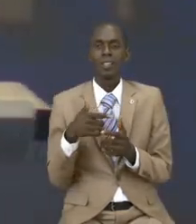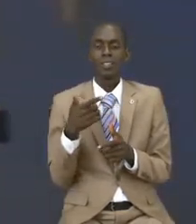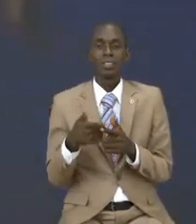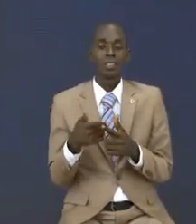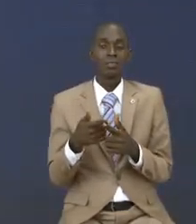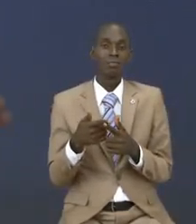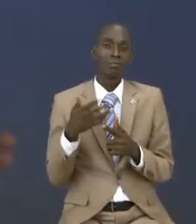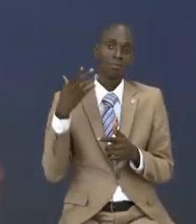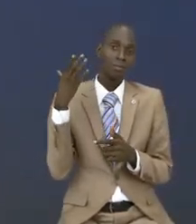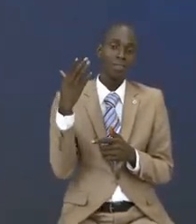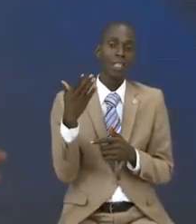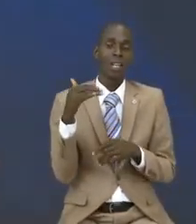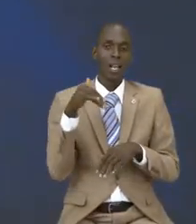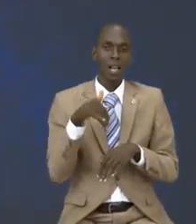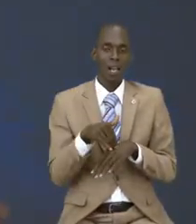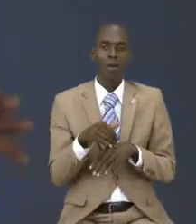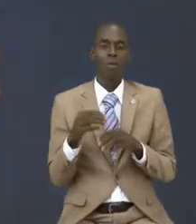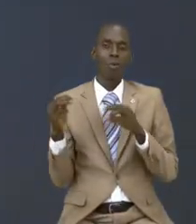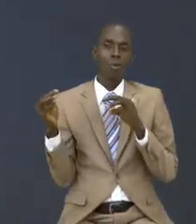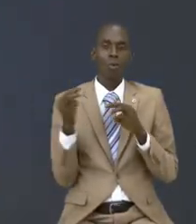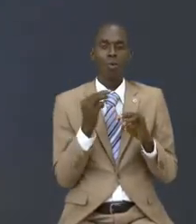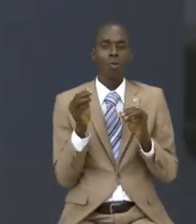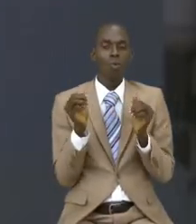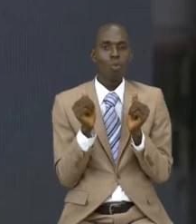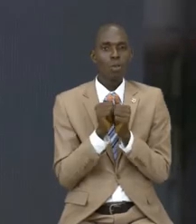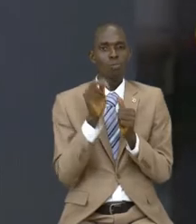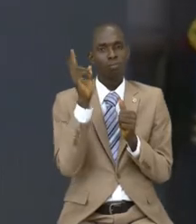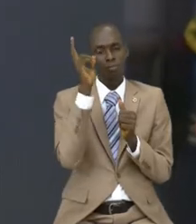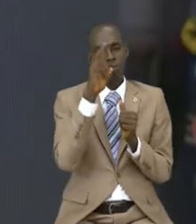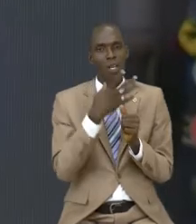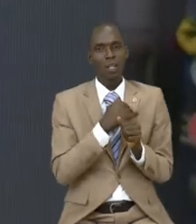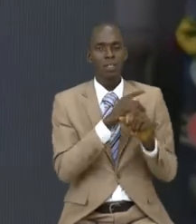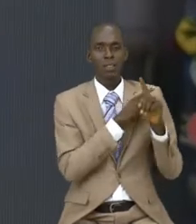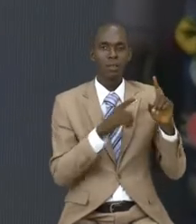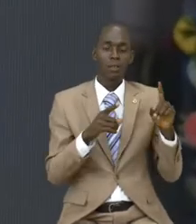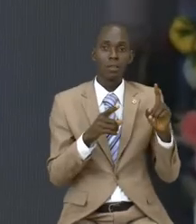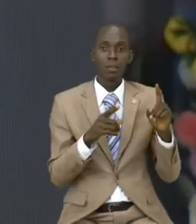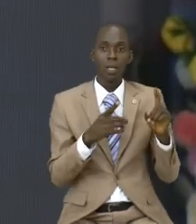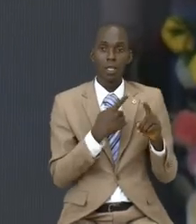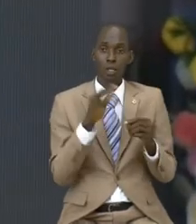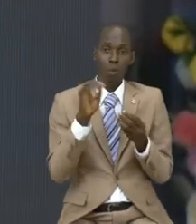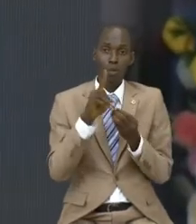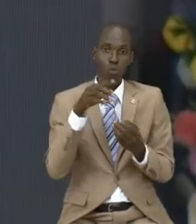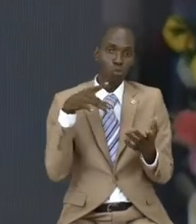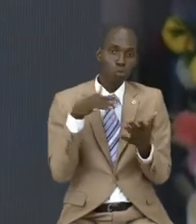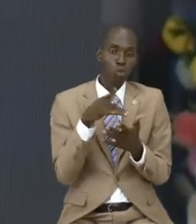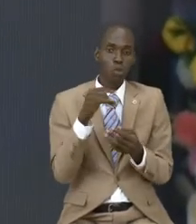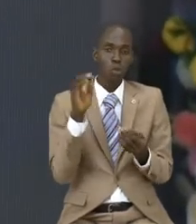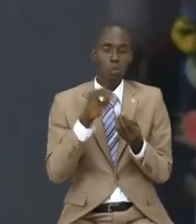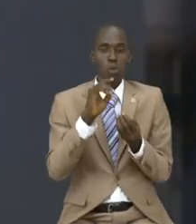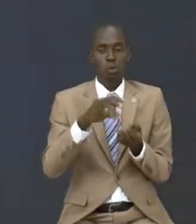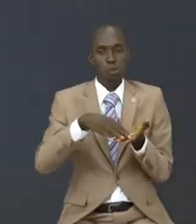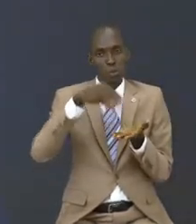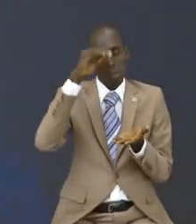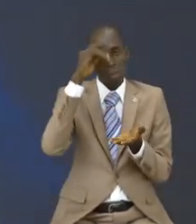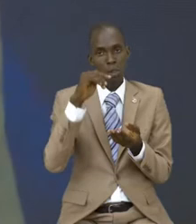there, at war with ignorance. And the more you study, and the more you learn, and the more you get,